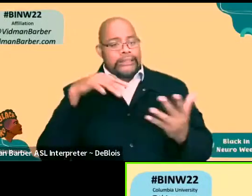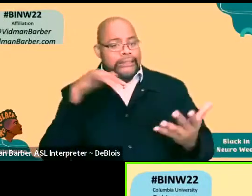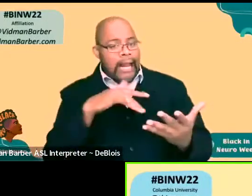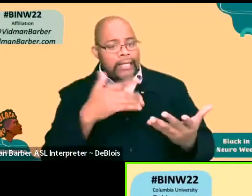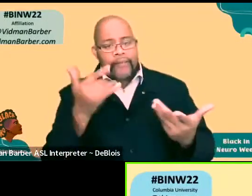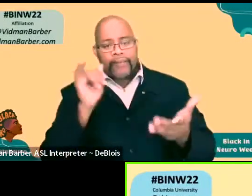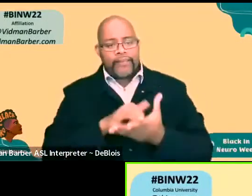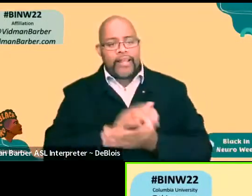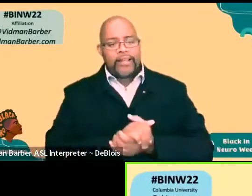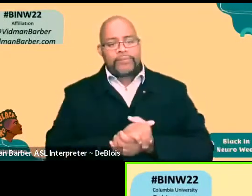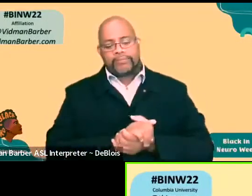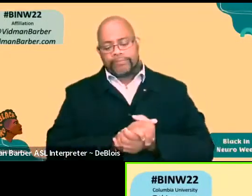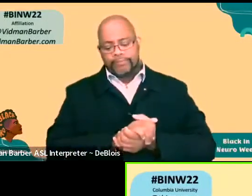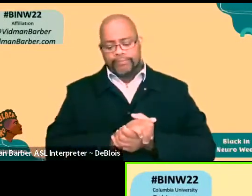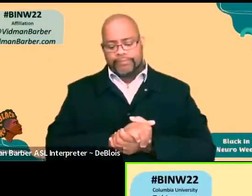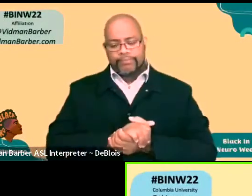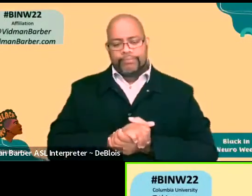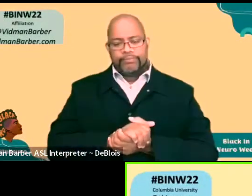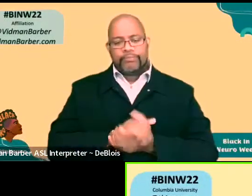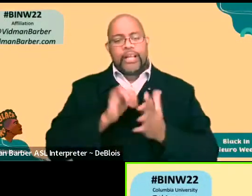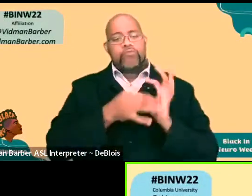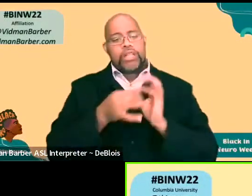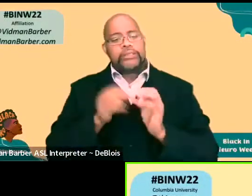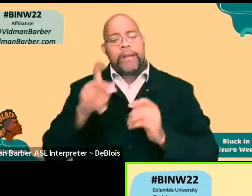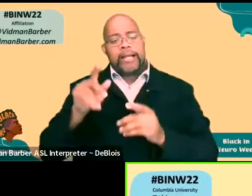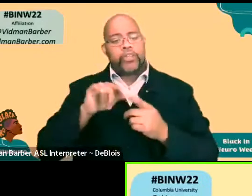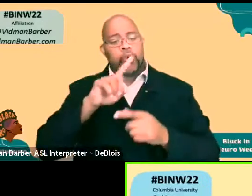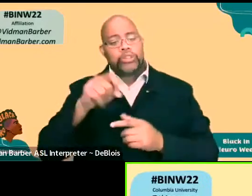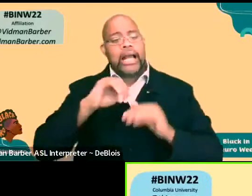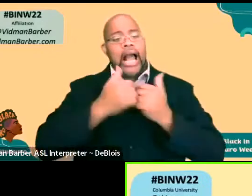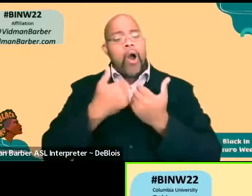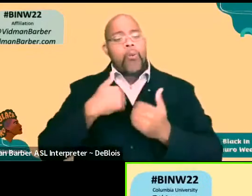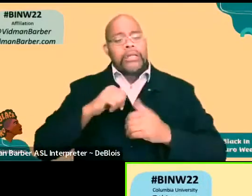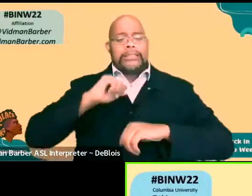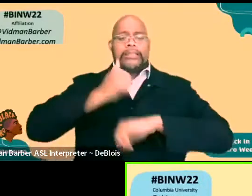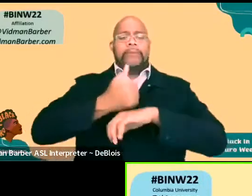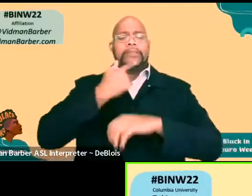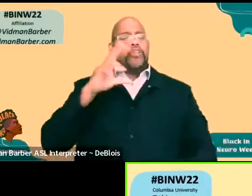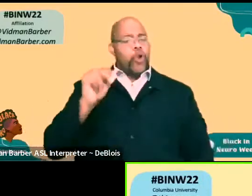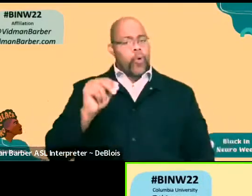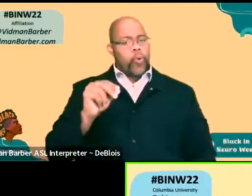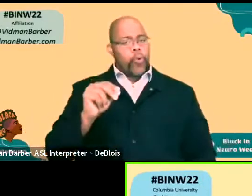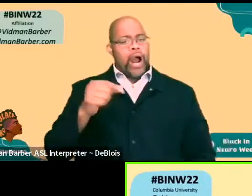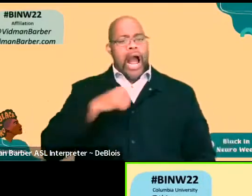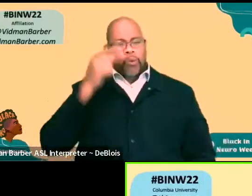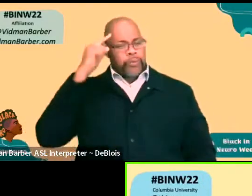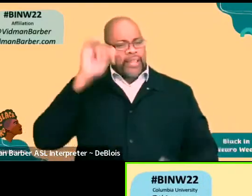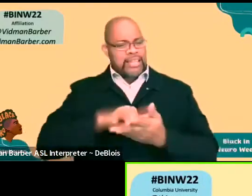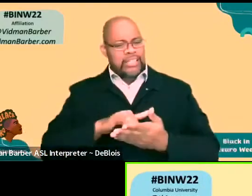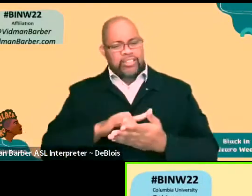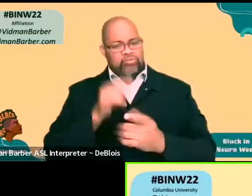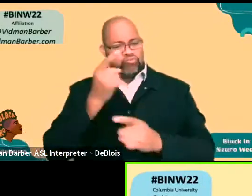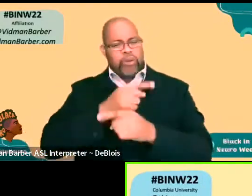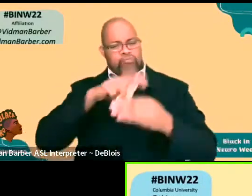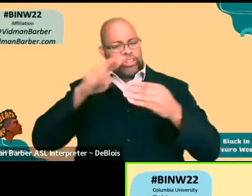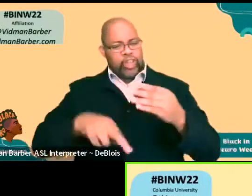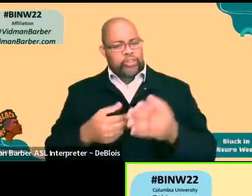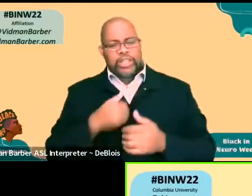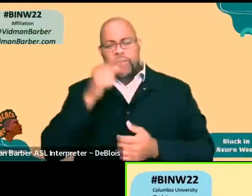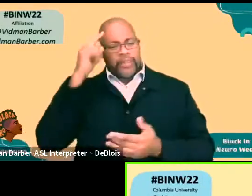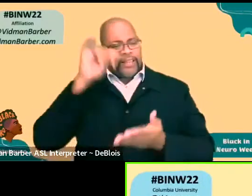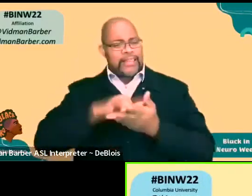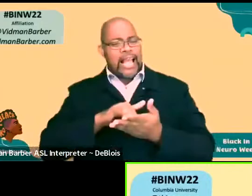that. Kind of ties back to the first question. How do we stand up and say like, no, I don't think this is the conclusion. I don't think this is